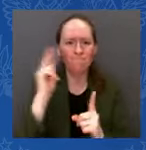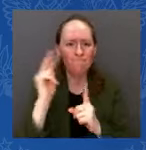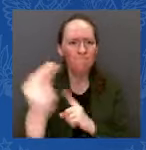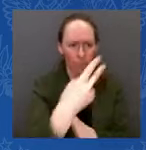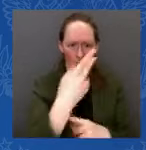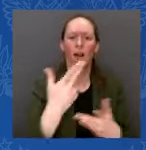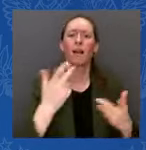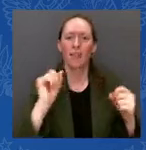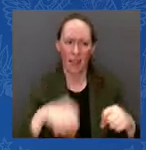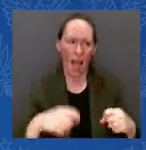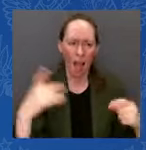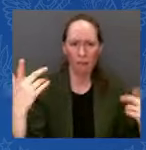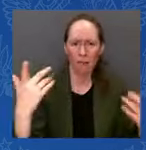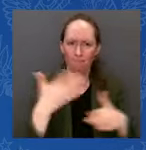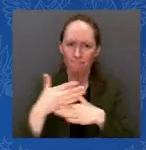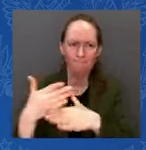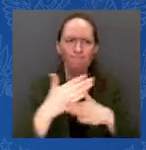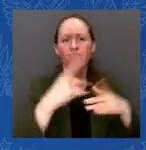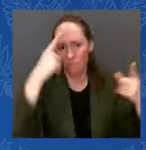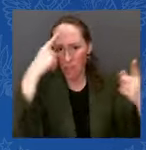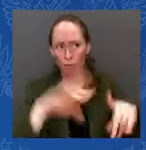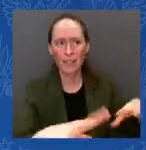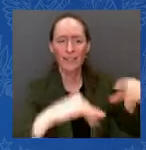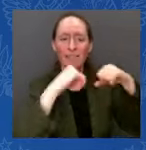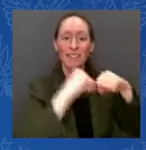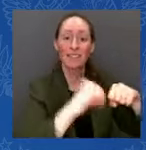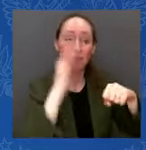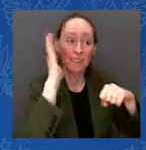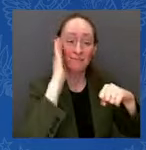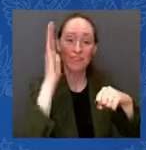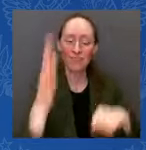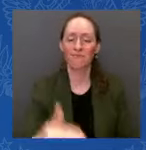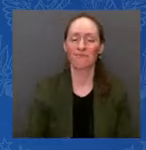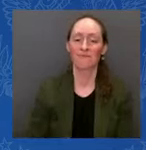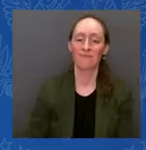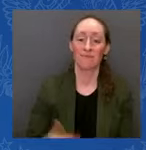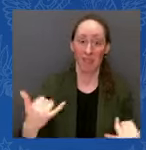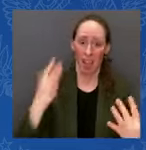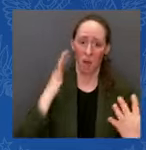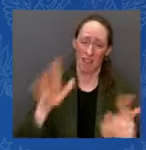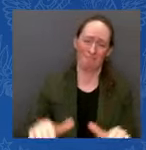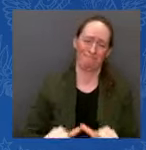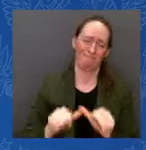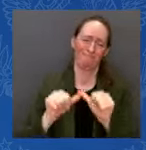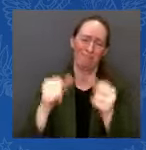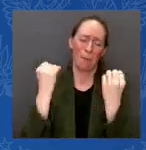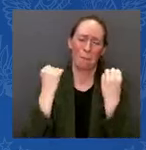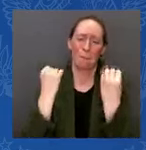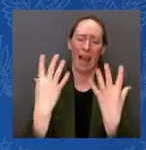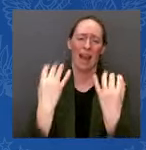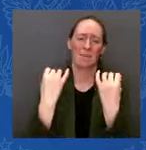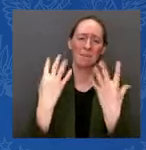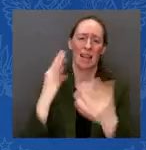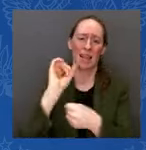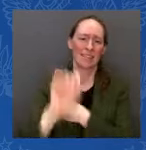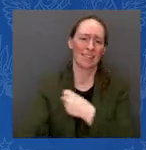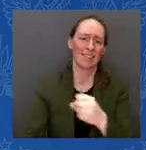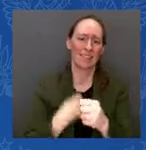and for generations to come, a journey that will strengthen the bonds between our nations